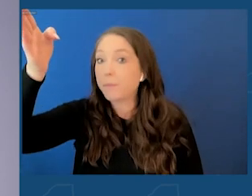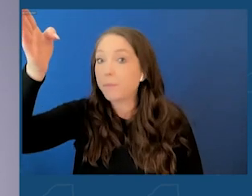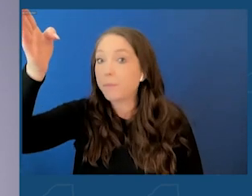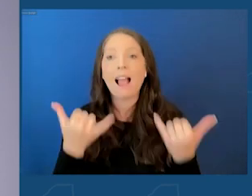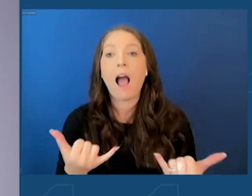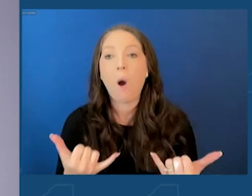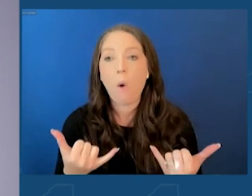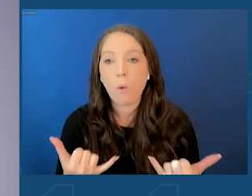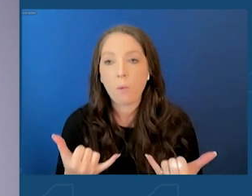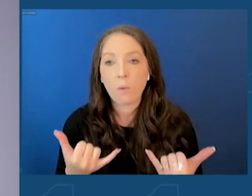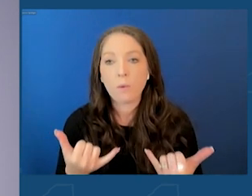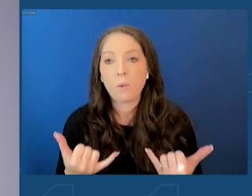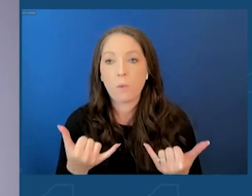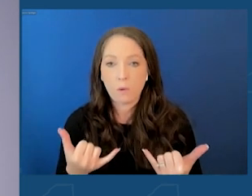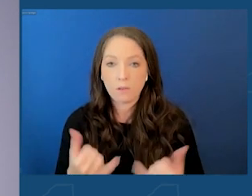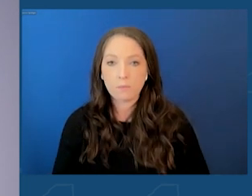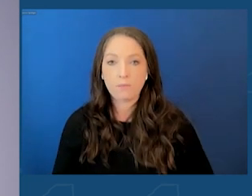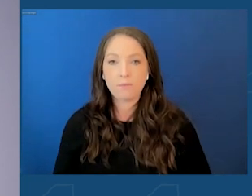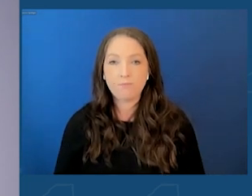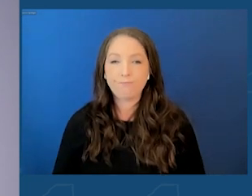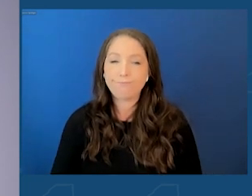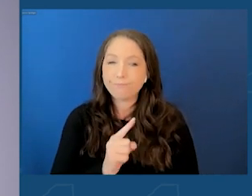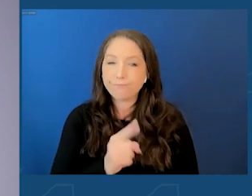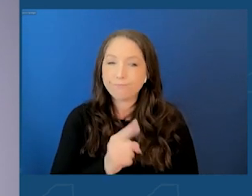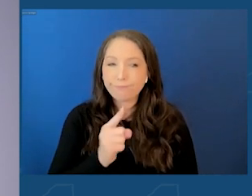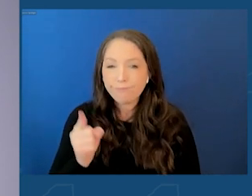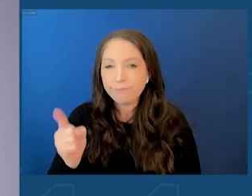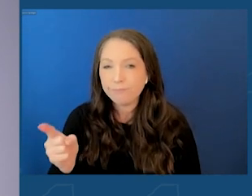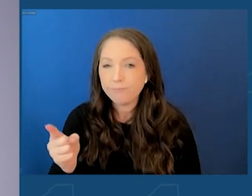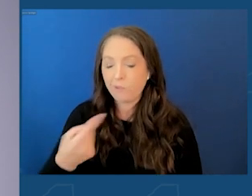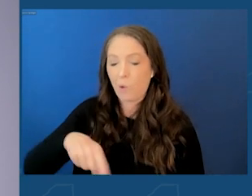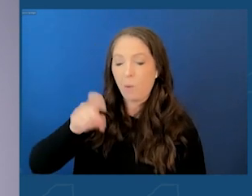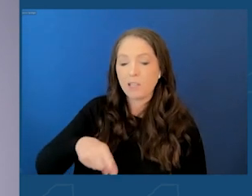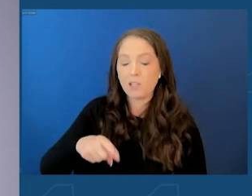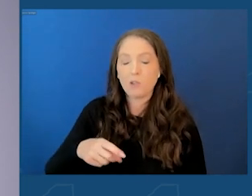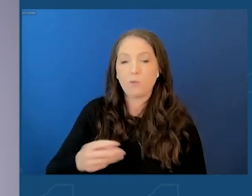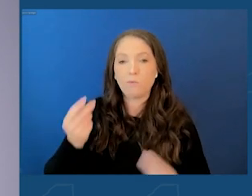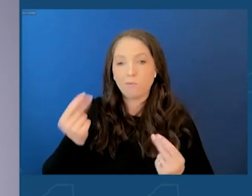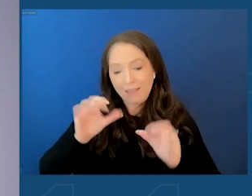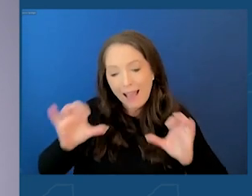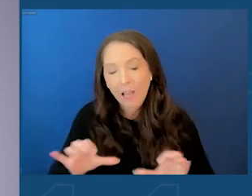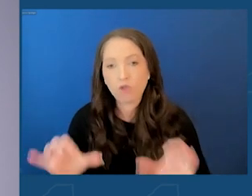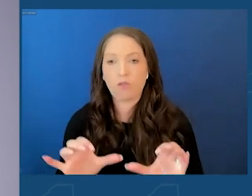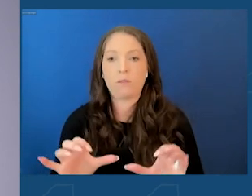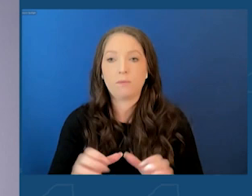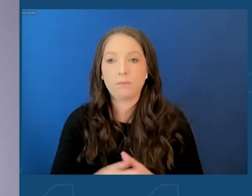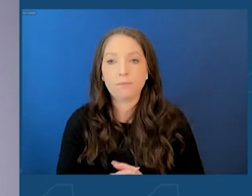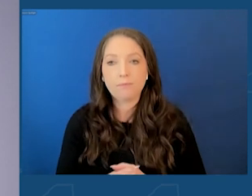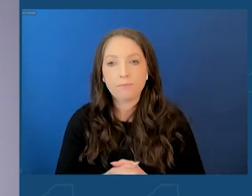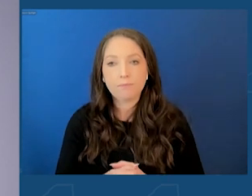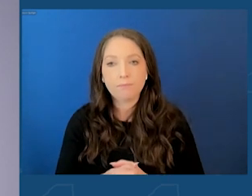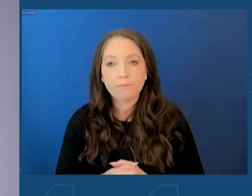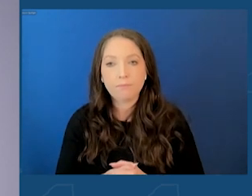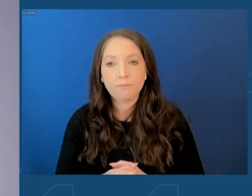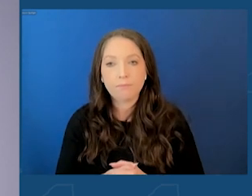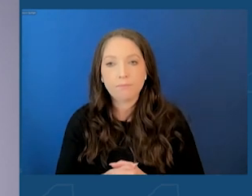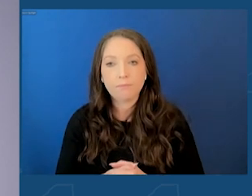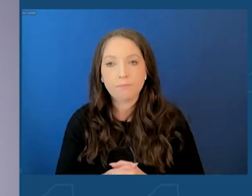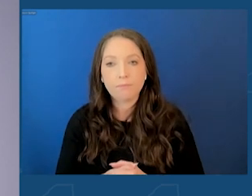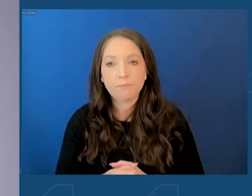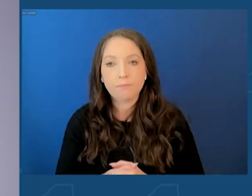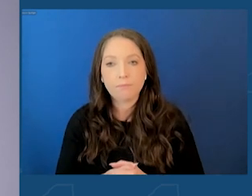us if we don't act with that urgency every single day. So I'm proud to announce that the Climate Alliance has agreed to